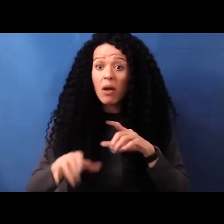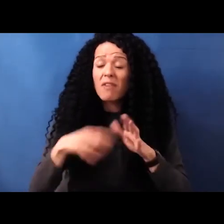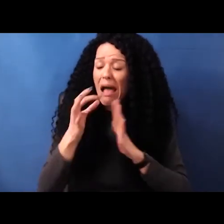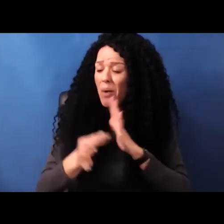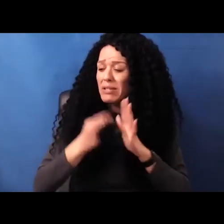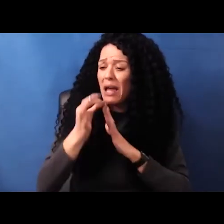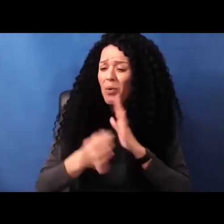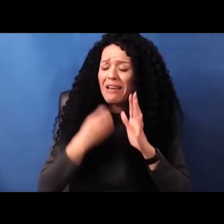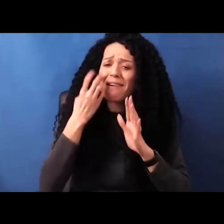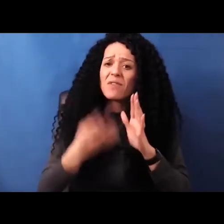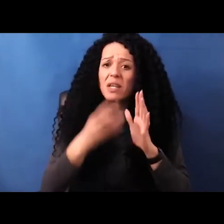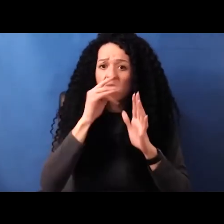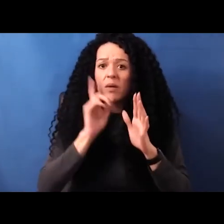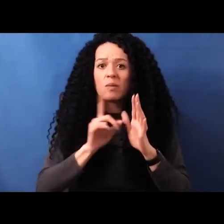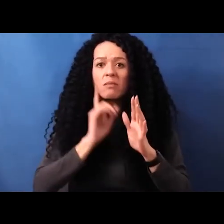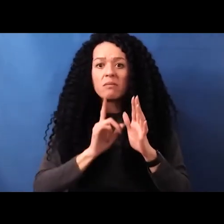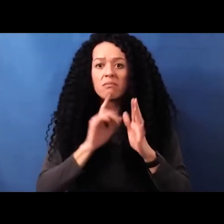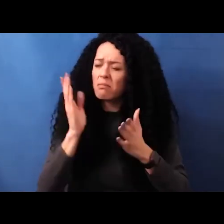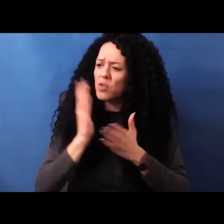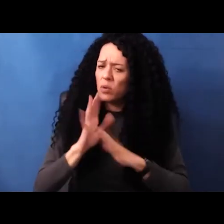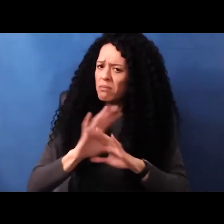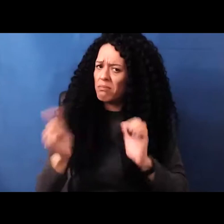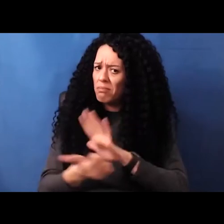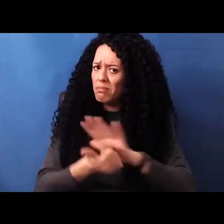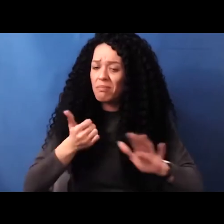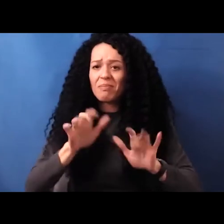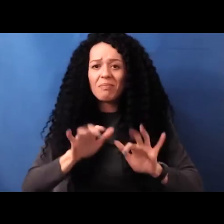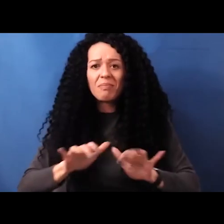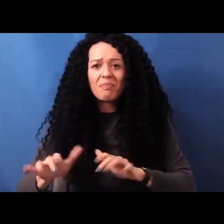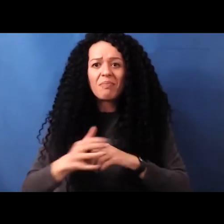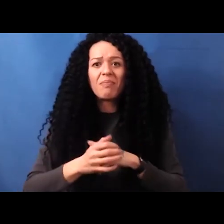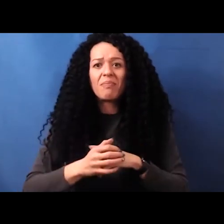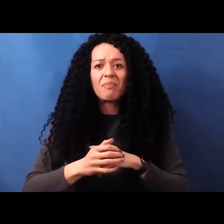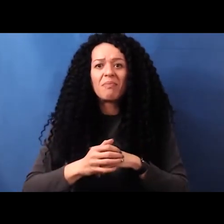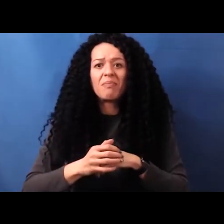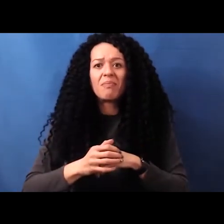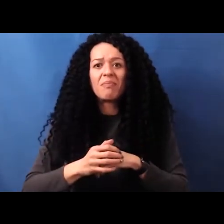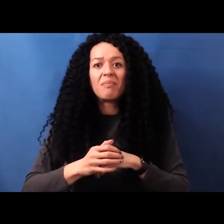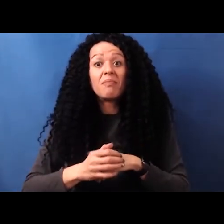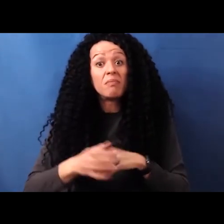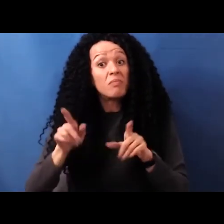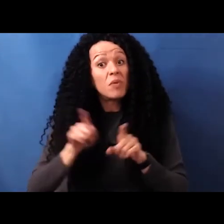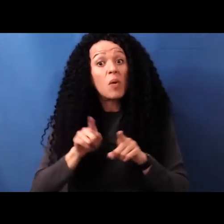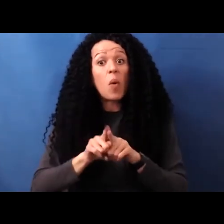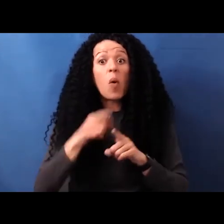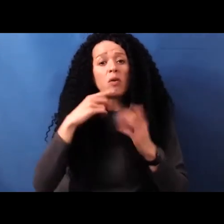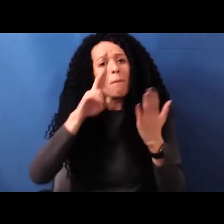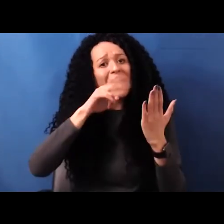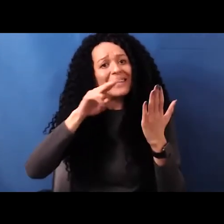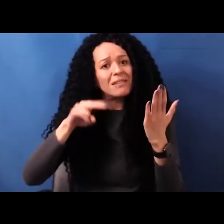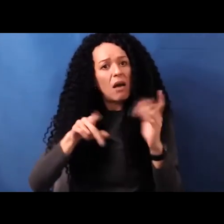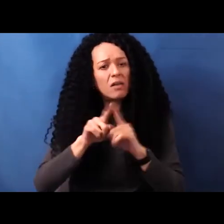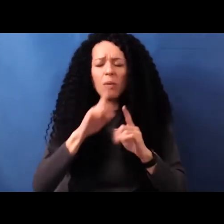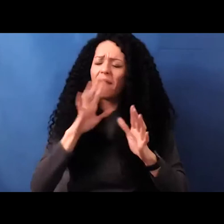young woman and was, by all accounts, very accomplished. She was a painter too, and made a great portrait of